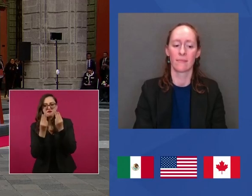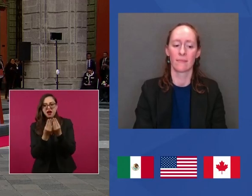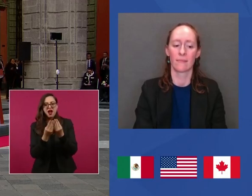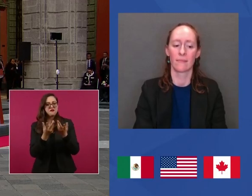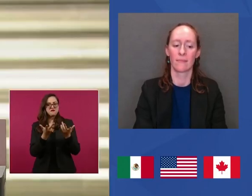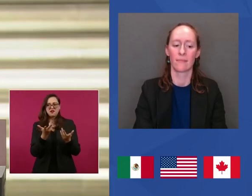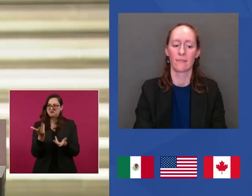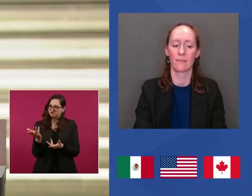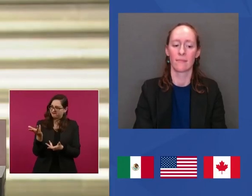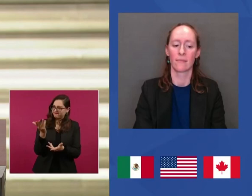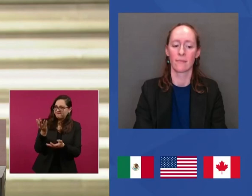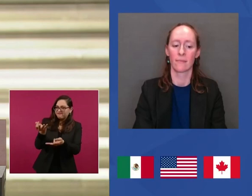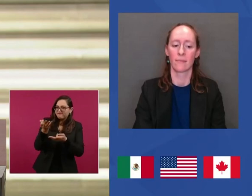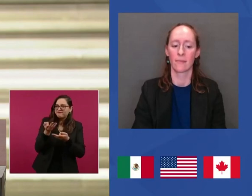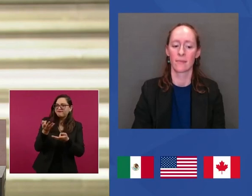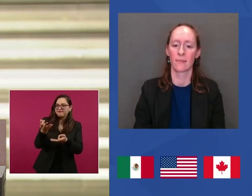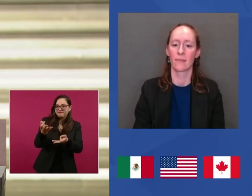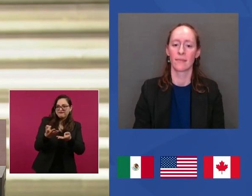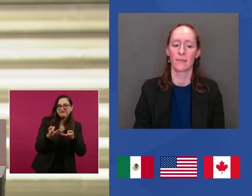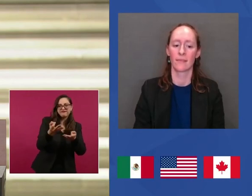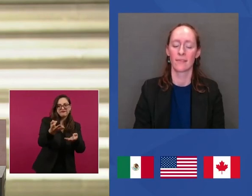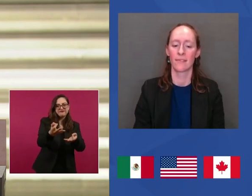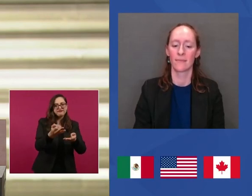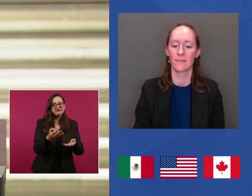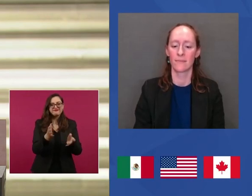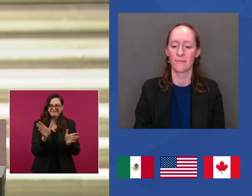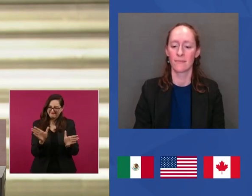of that which is desirable,